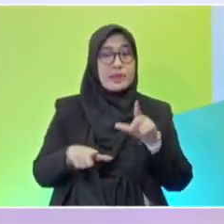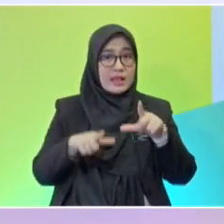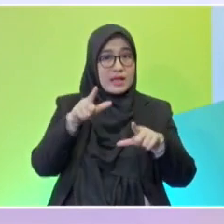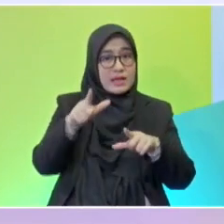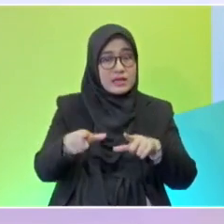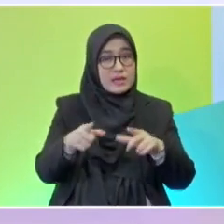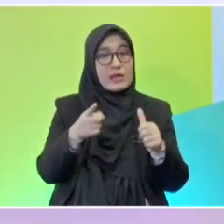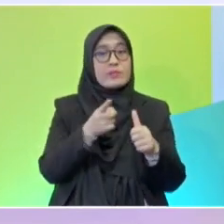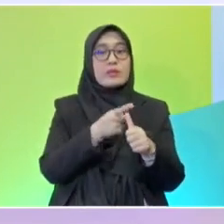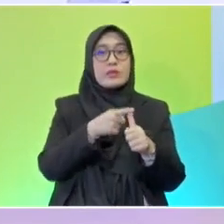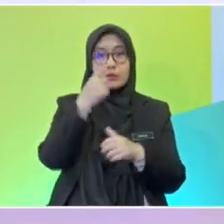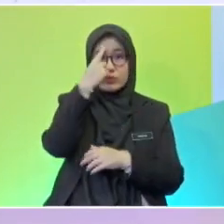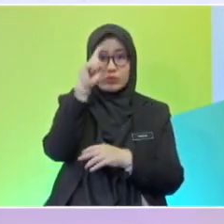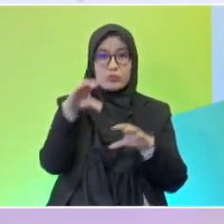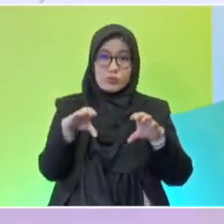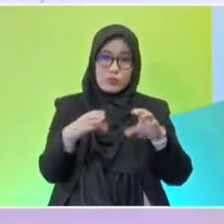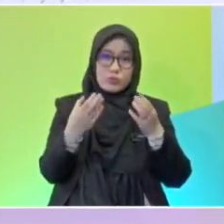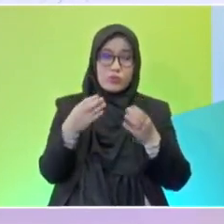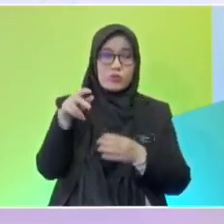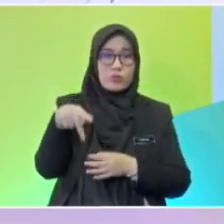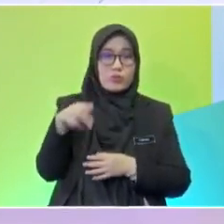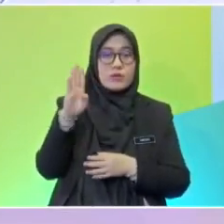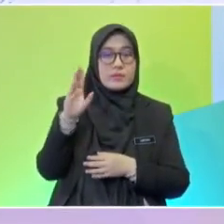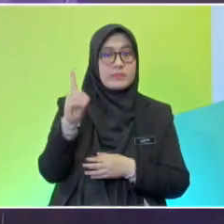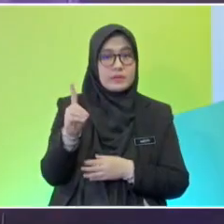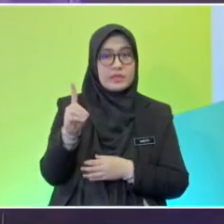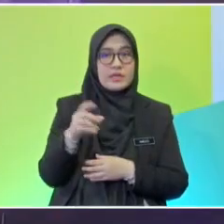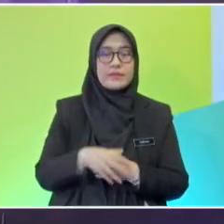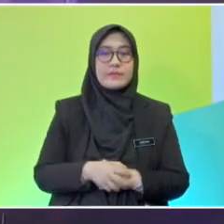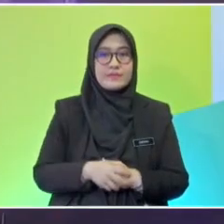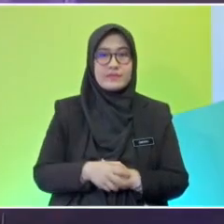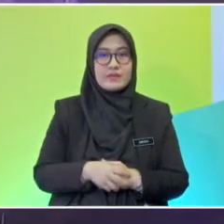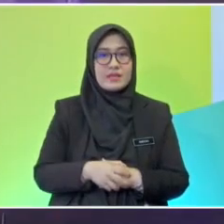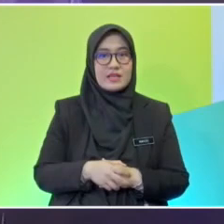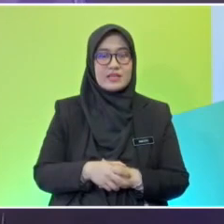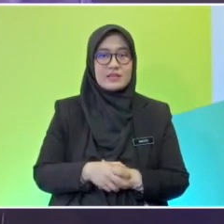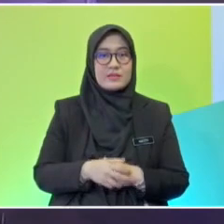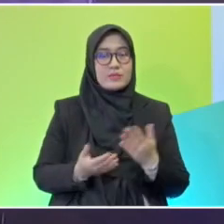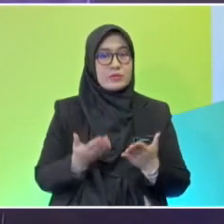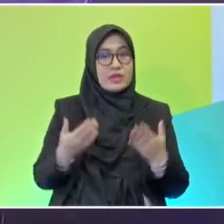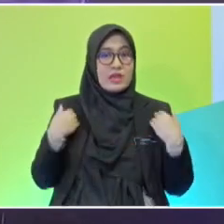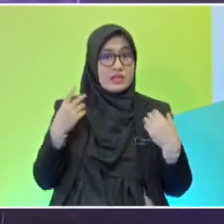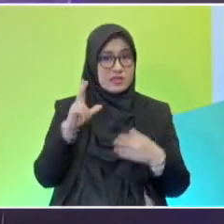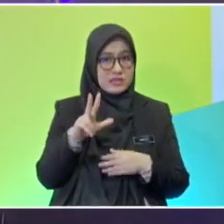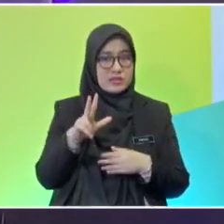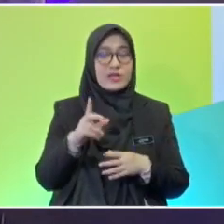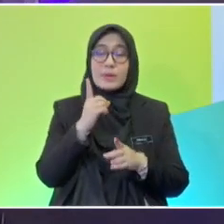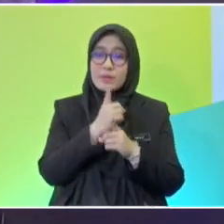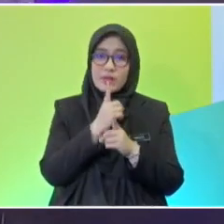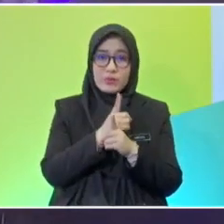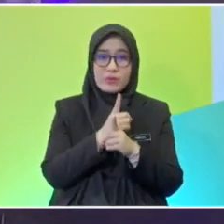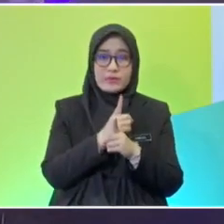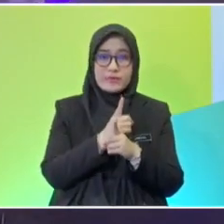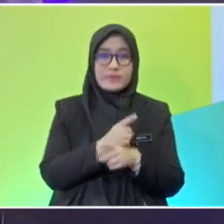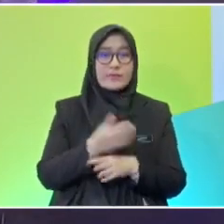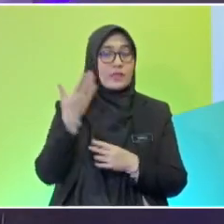PBD? What are the steps involved? There are 3, if I'm not mistaken, Ms. Suji, right? Yes, you're right, Shafika. So earlier I